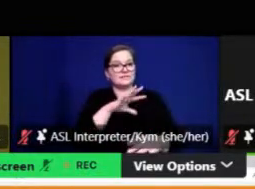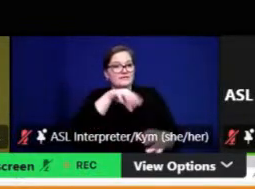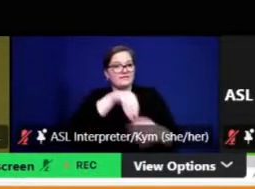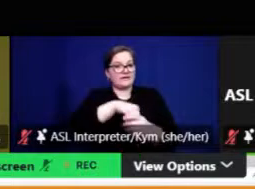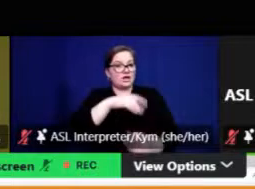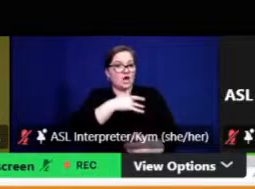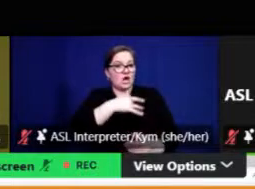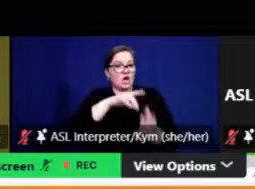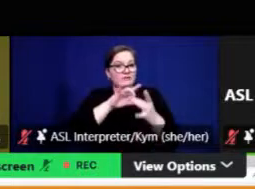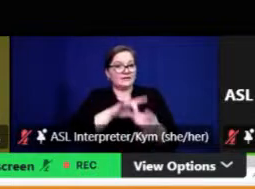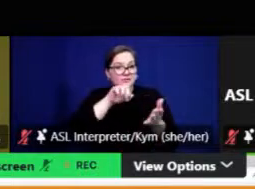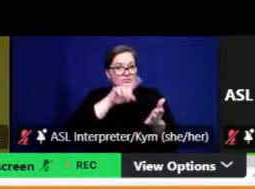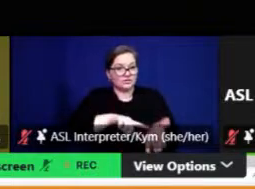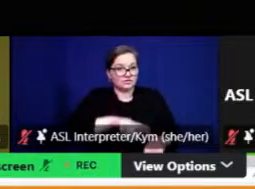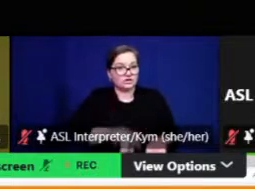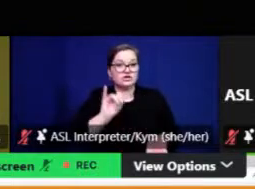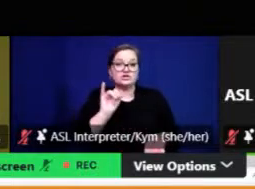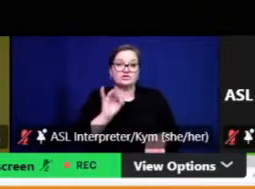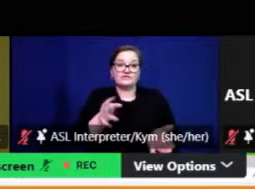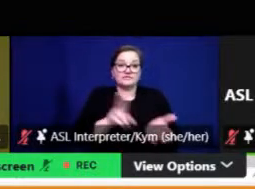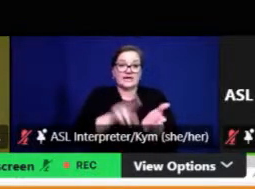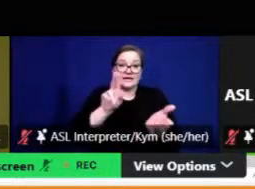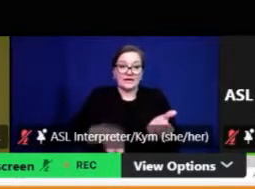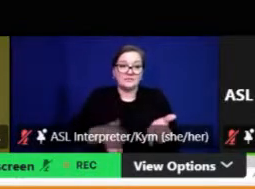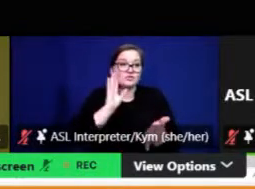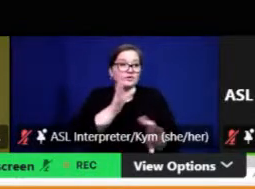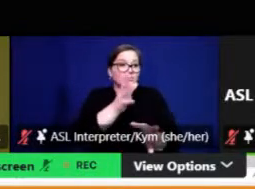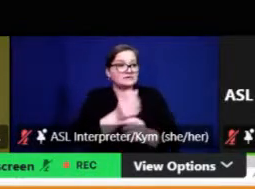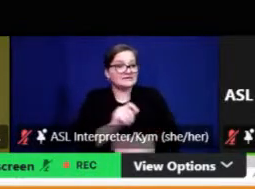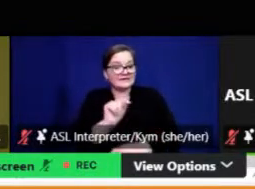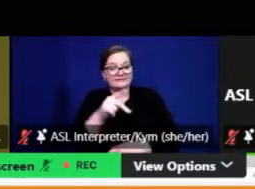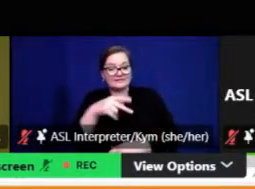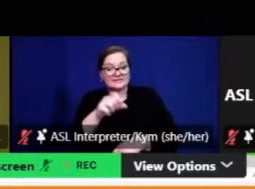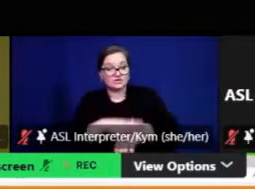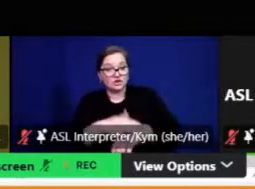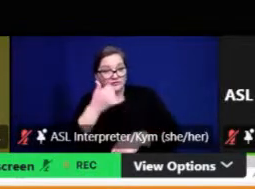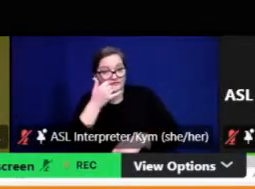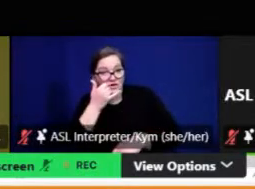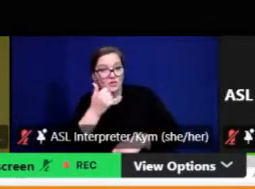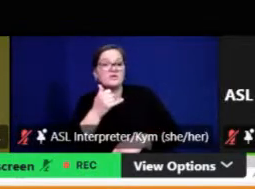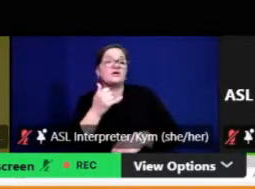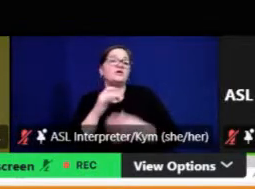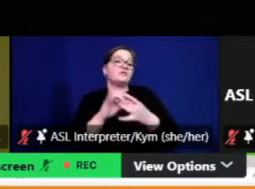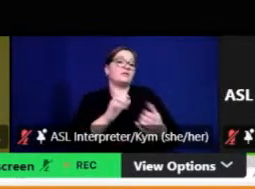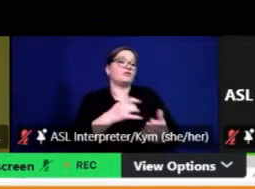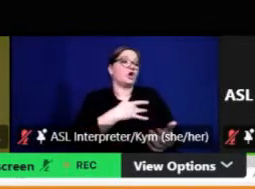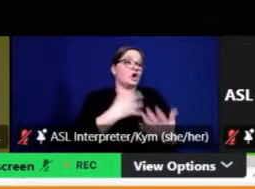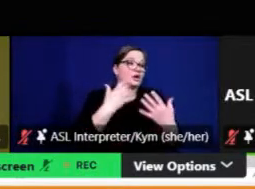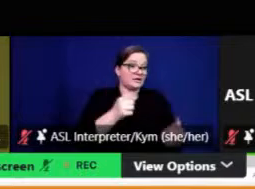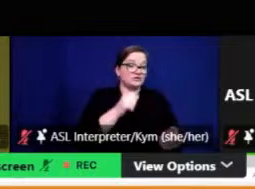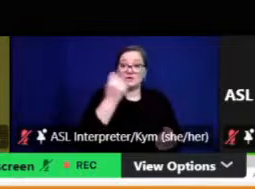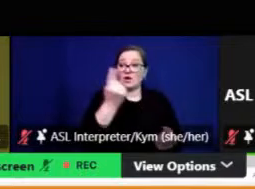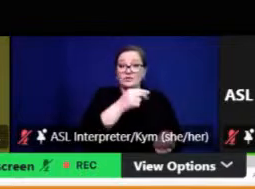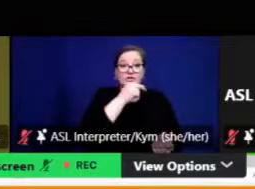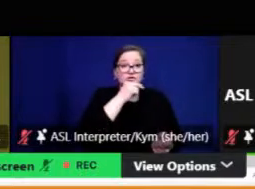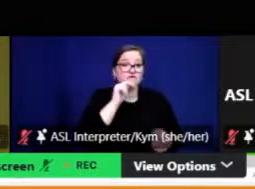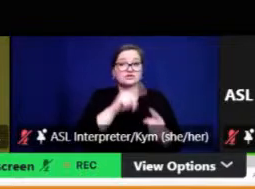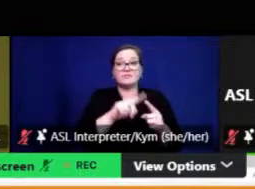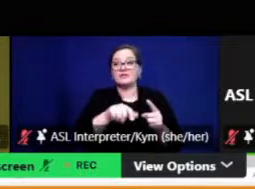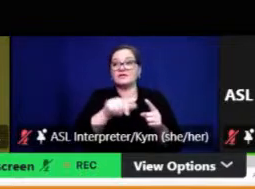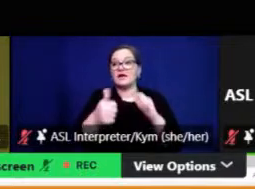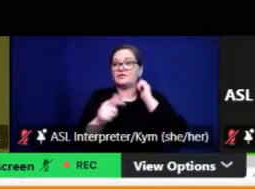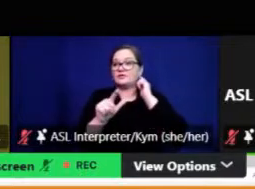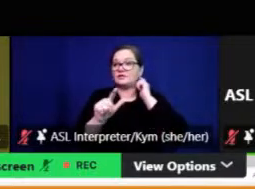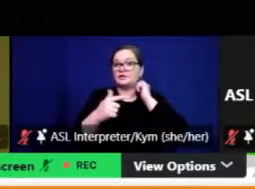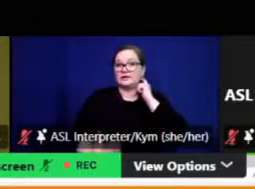receive tips to your phone on improving your heart health, not just about nutrition, but more largely some of those other lifestyle factors